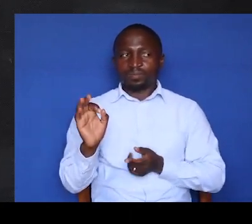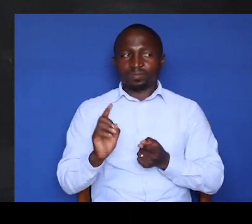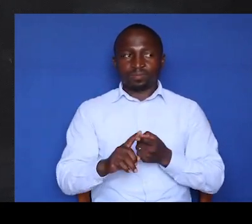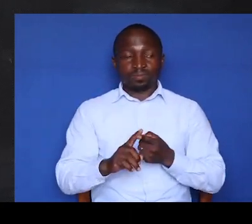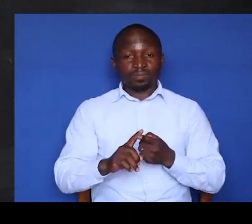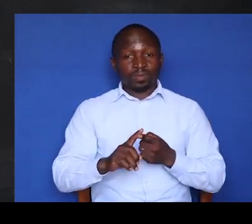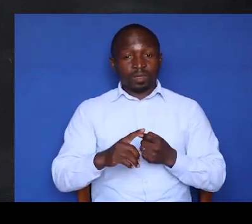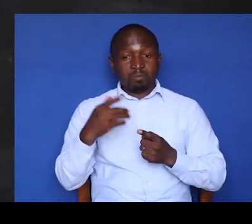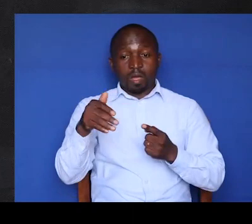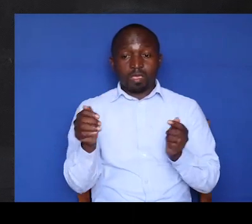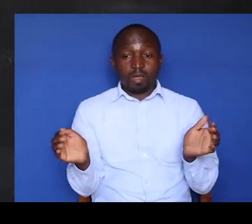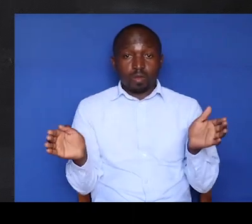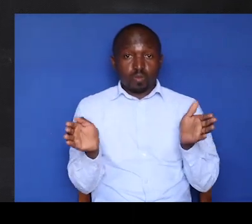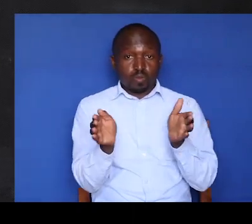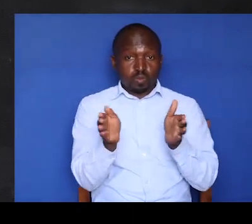contained.